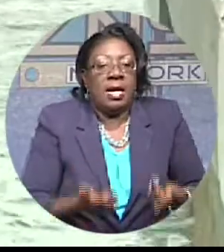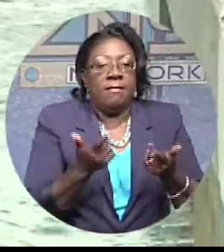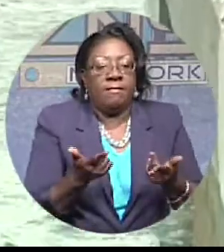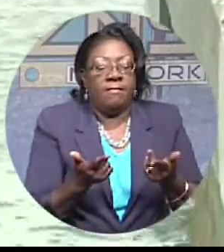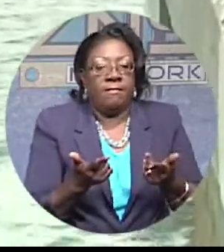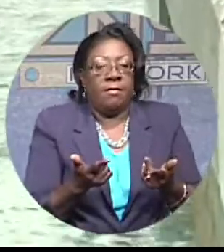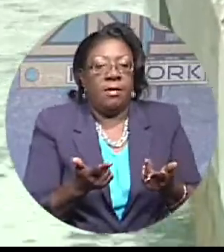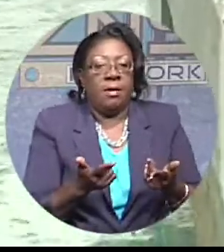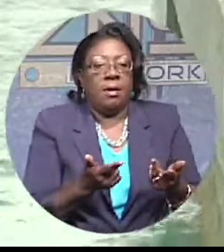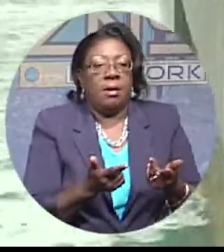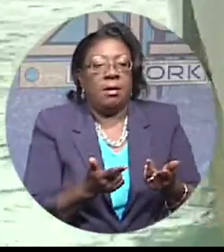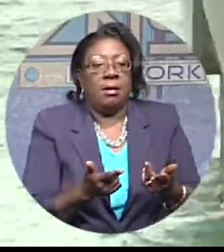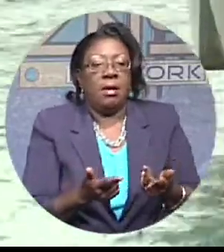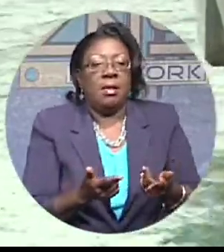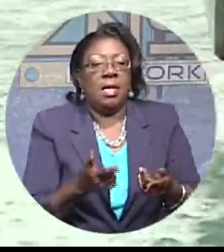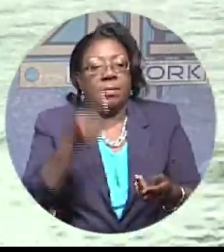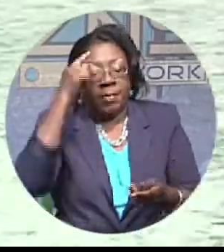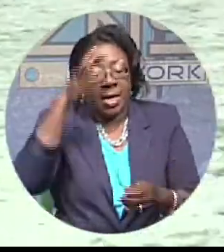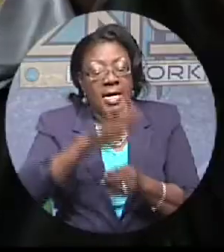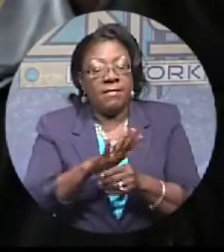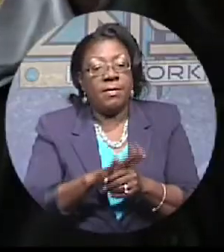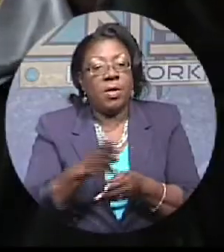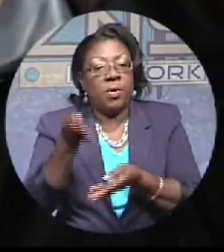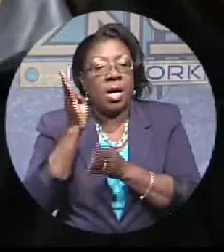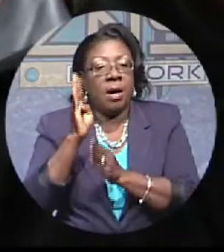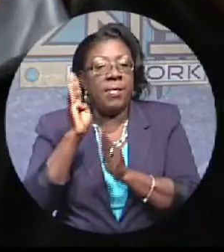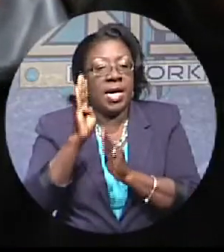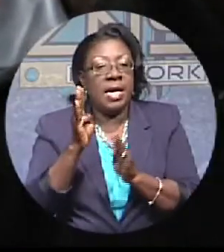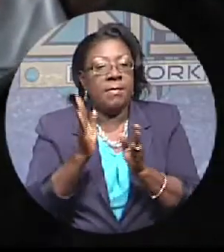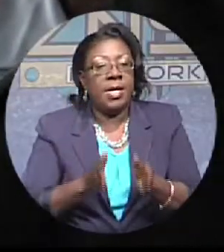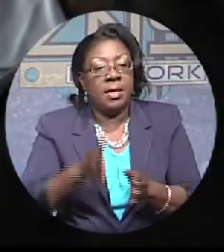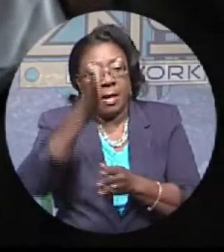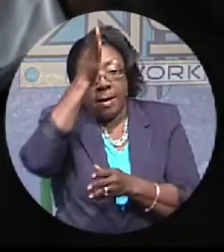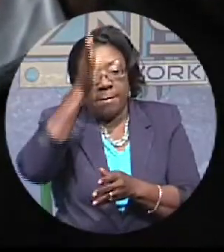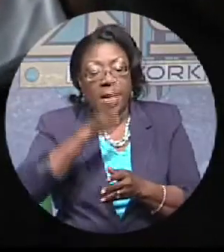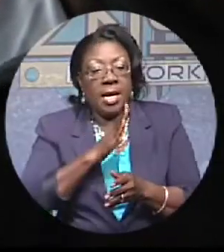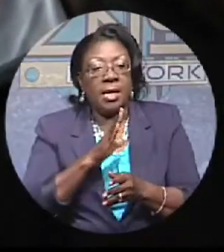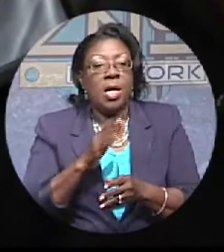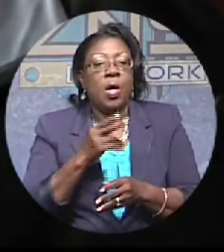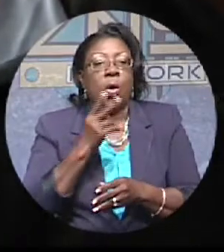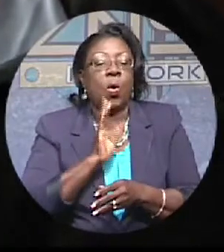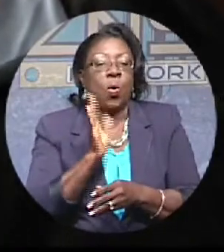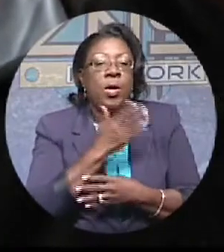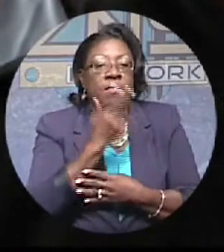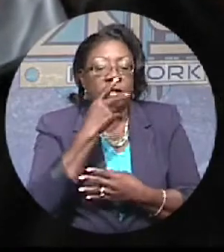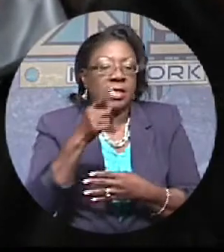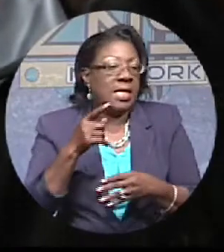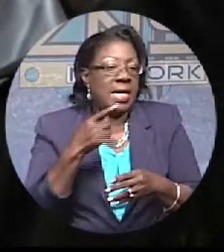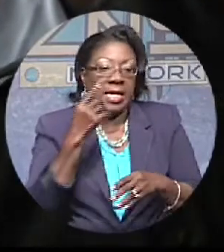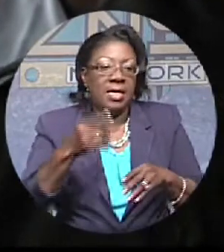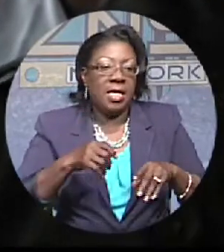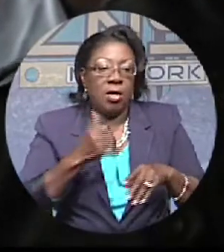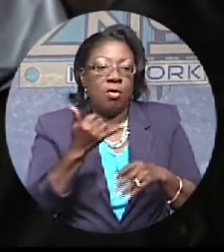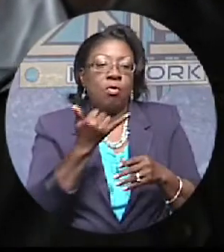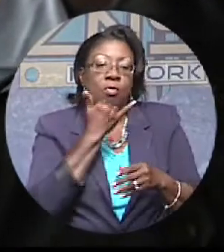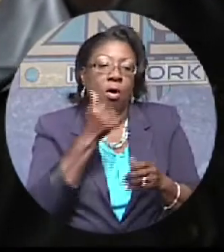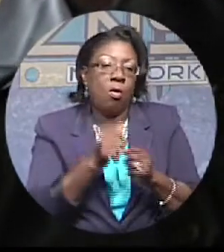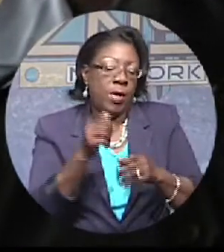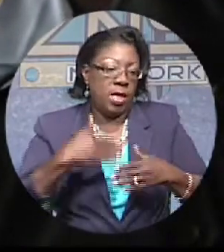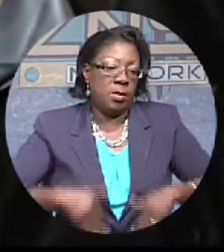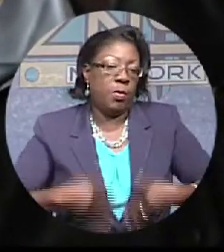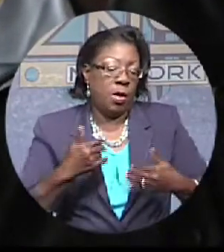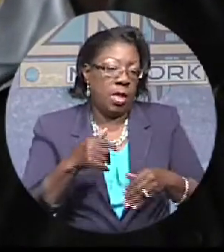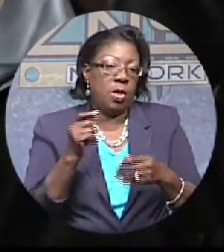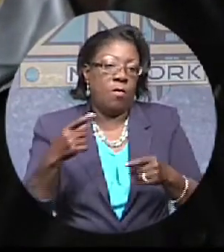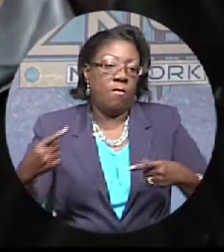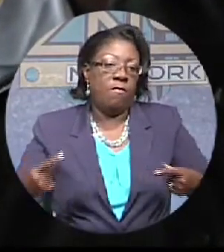believes is Bahamian was brought to shore. We have not seen any visible injuries, but as previously indicated,